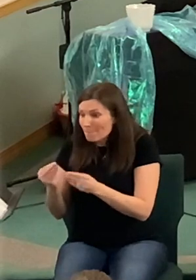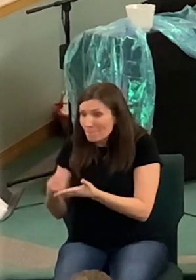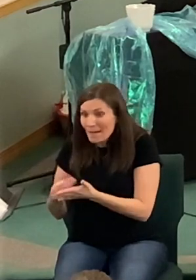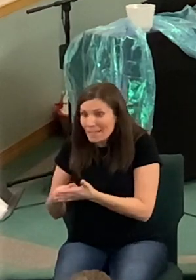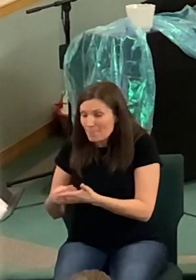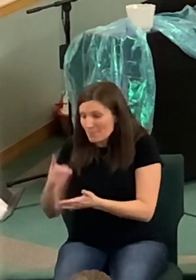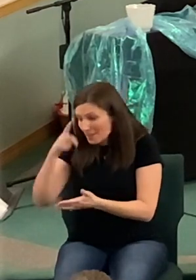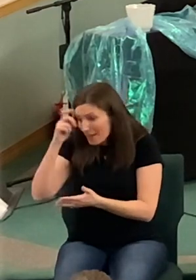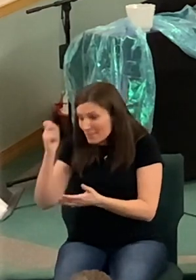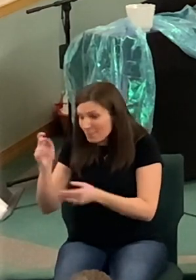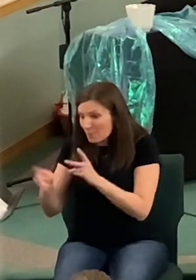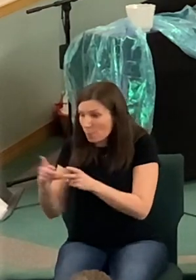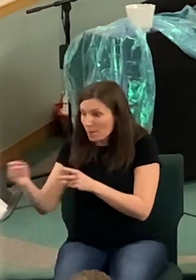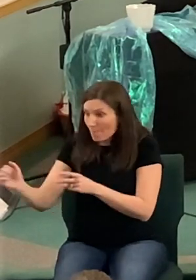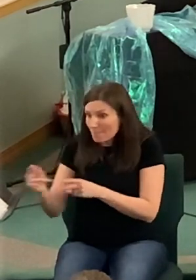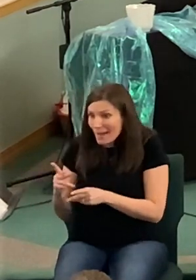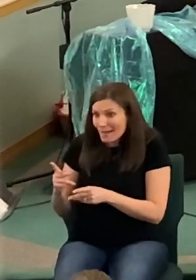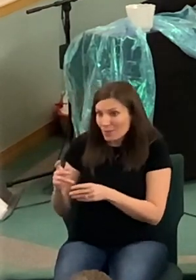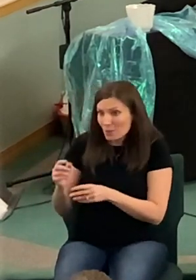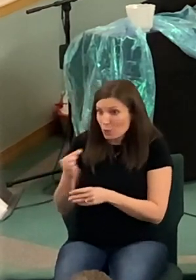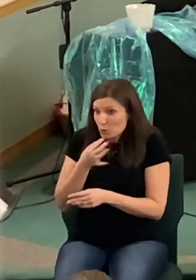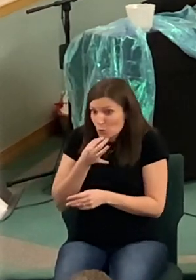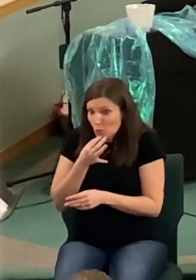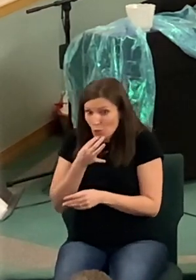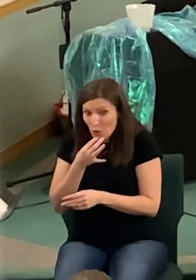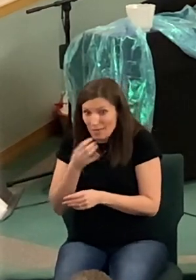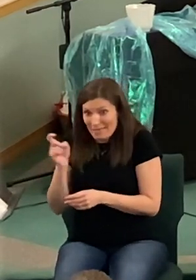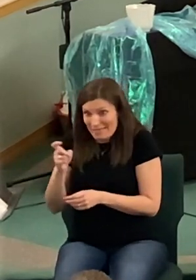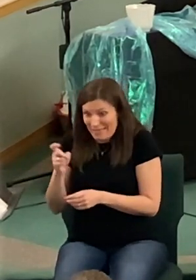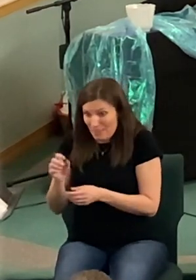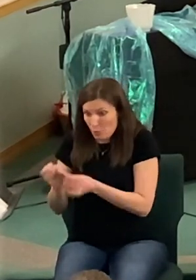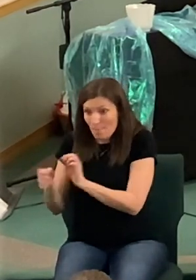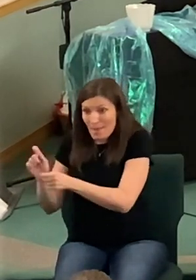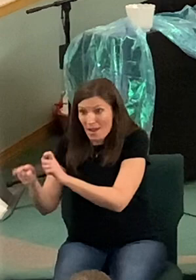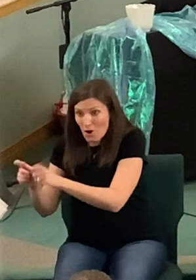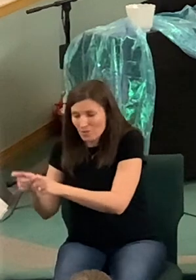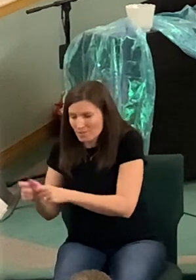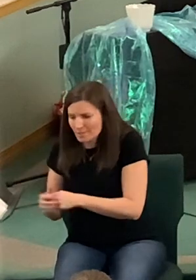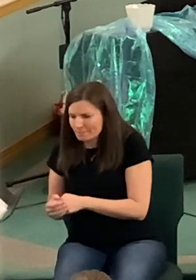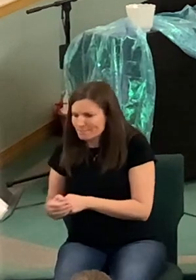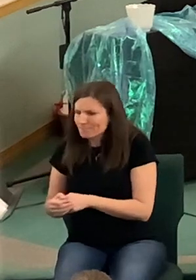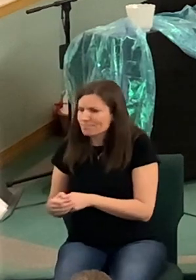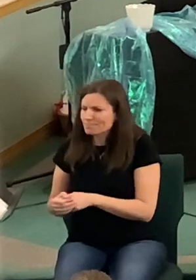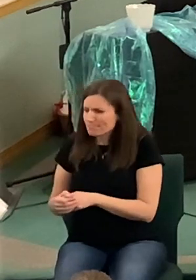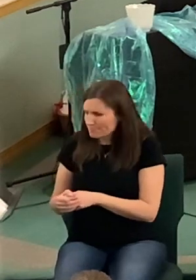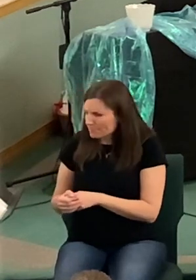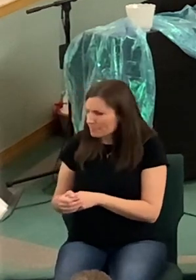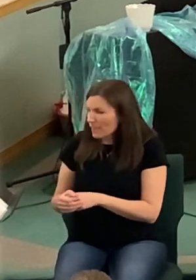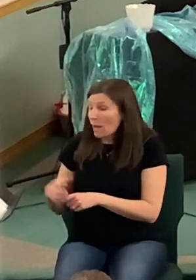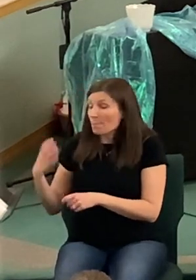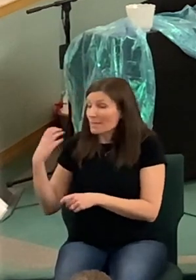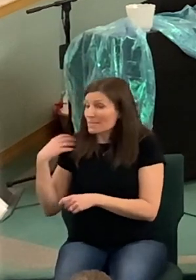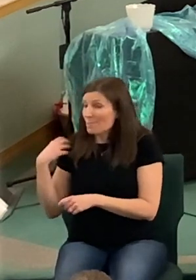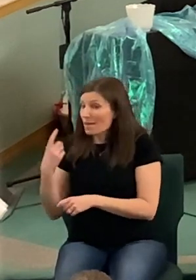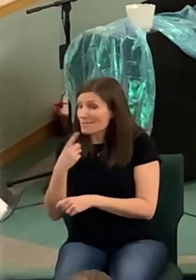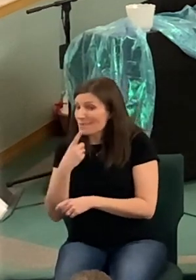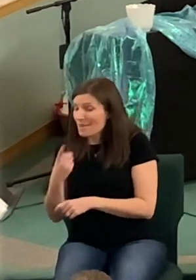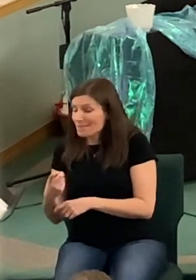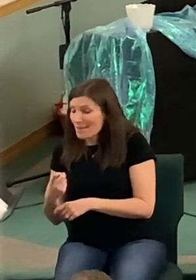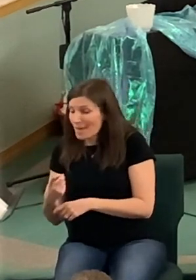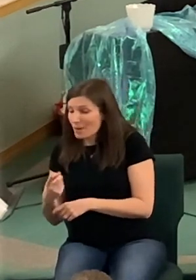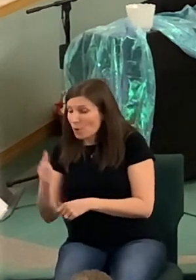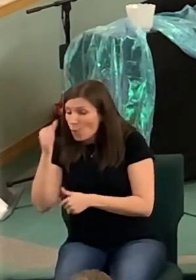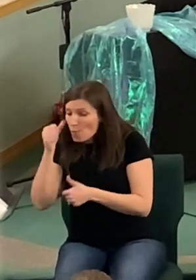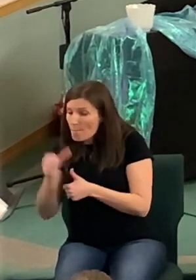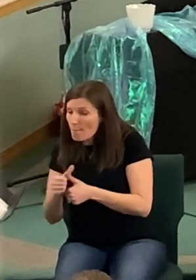his boss pulled out his Bible, read to him Colossians chapter 3, verse 23, "Whatever you do, do your work heartily